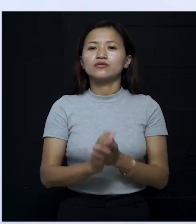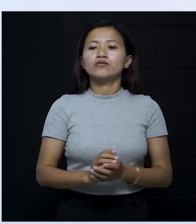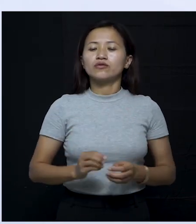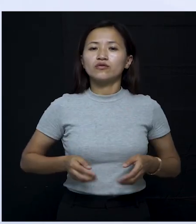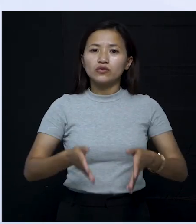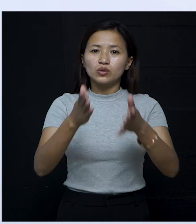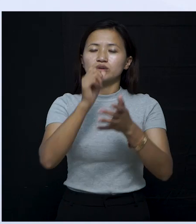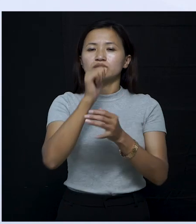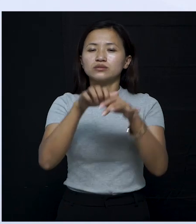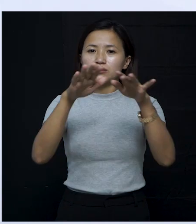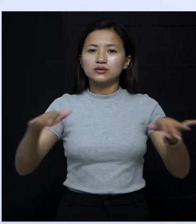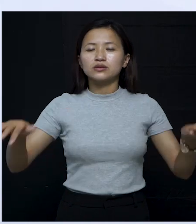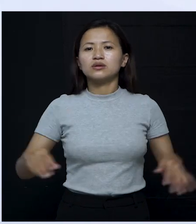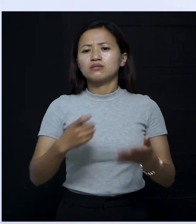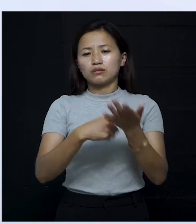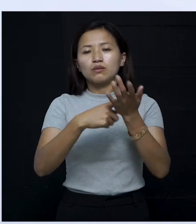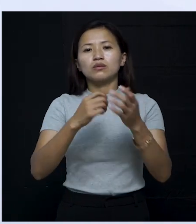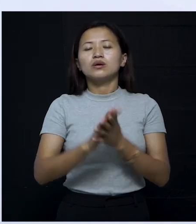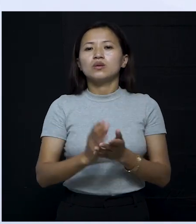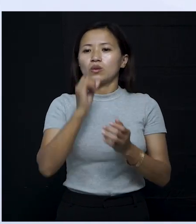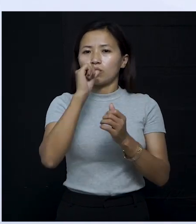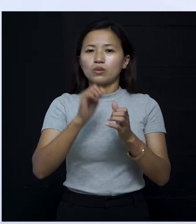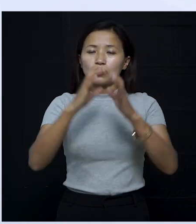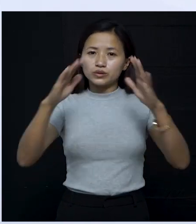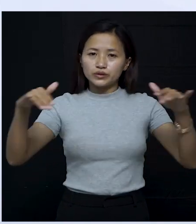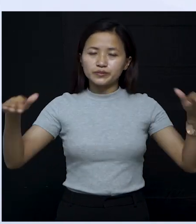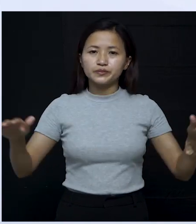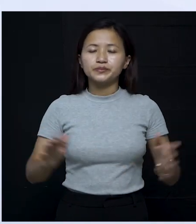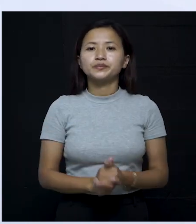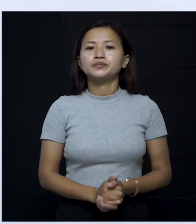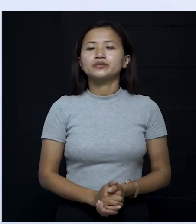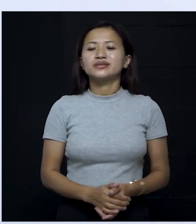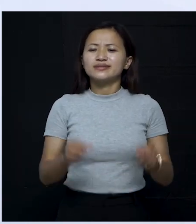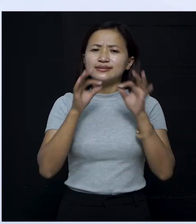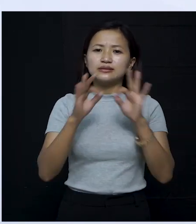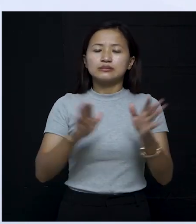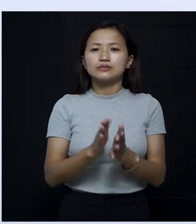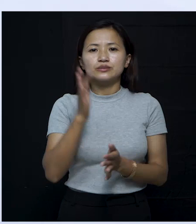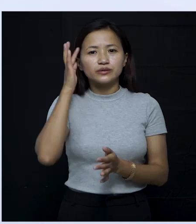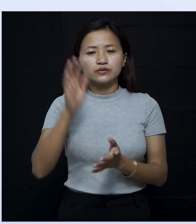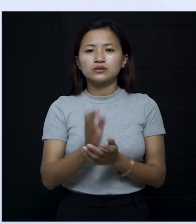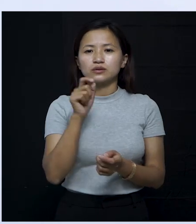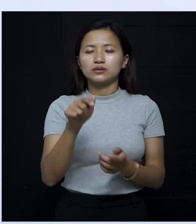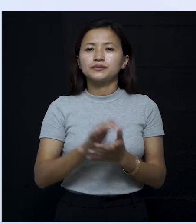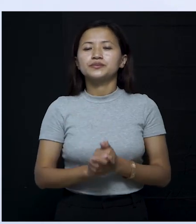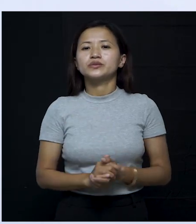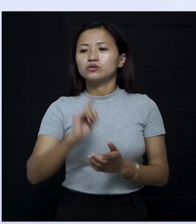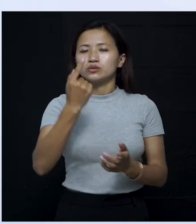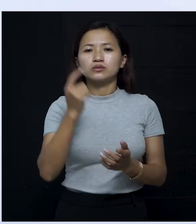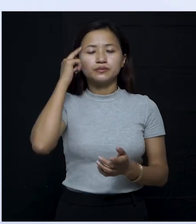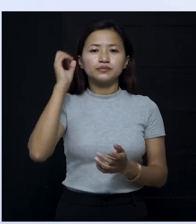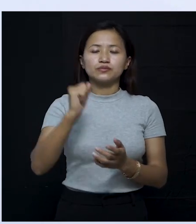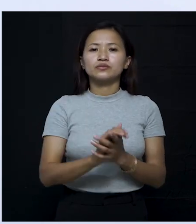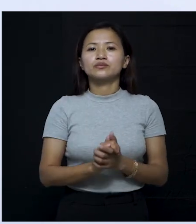the sea or ocean, okay? So here, I'm trying to make it simple for you. So one thing you need to remember